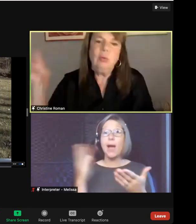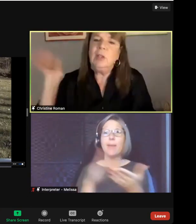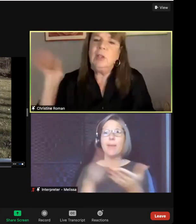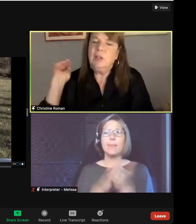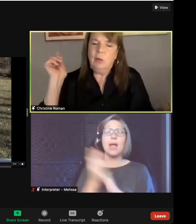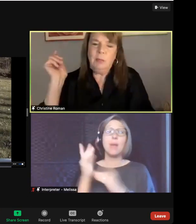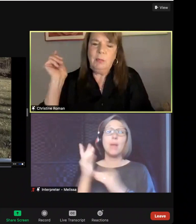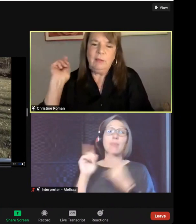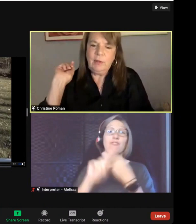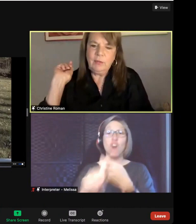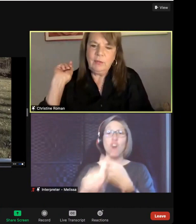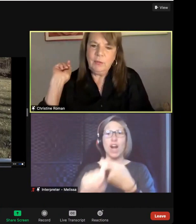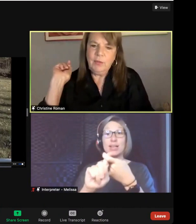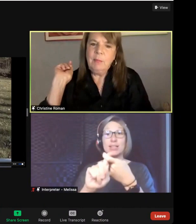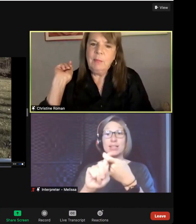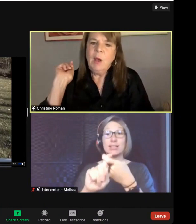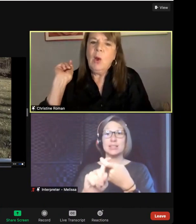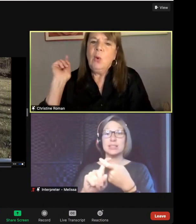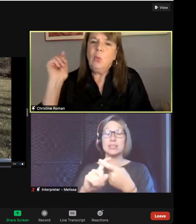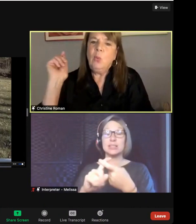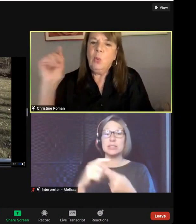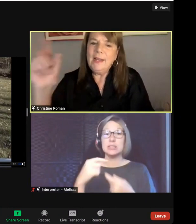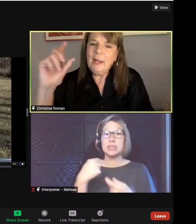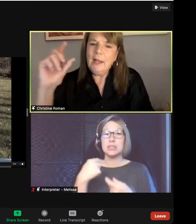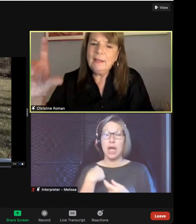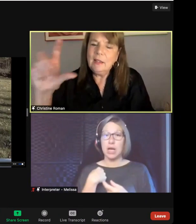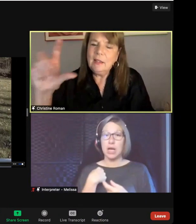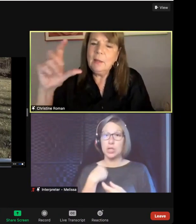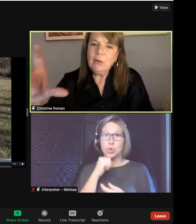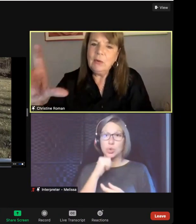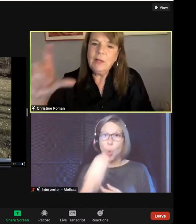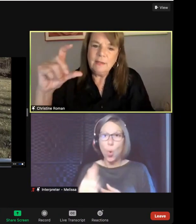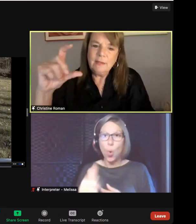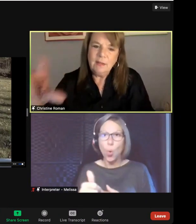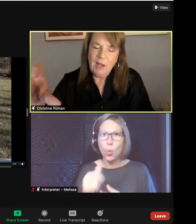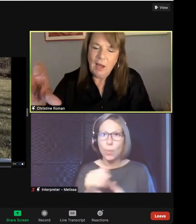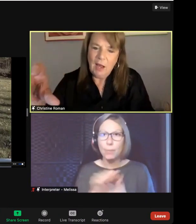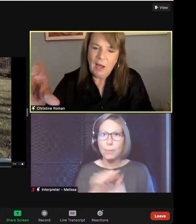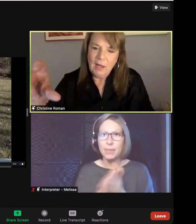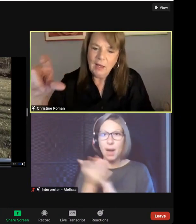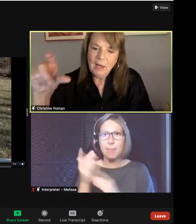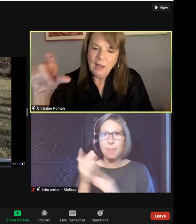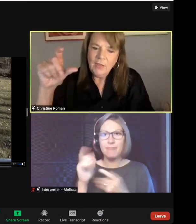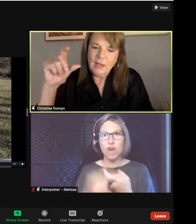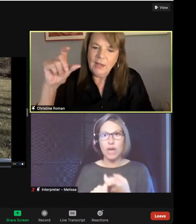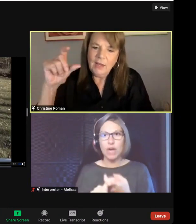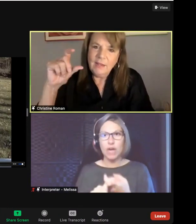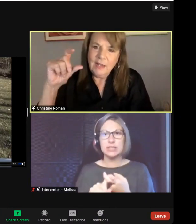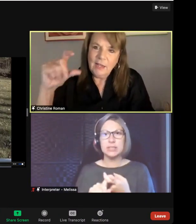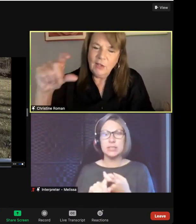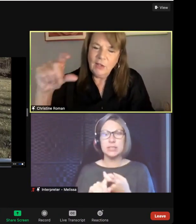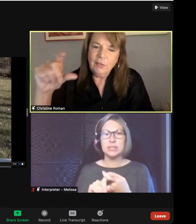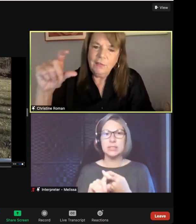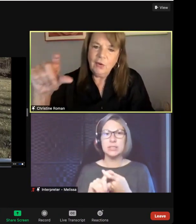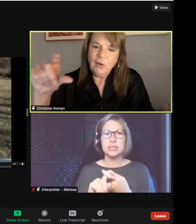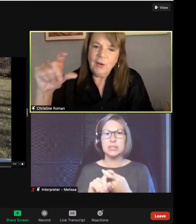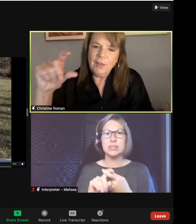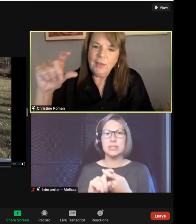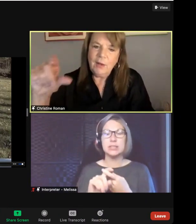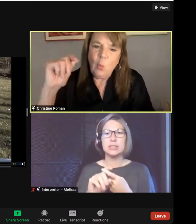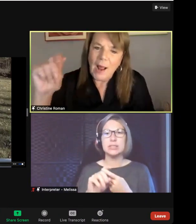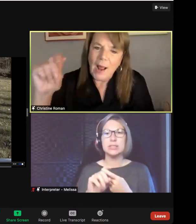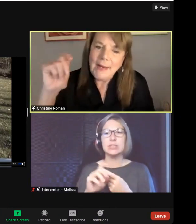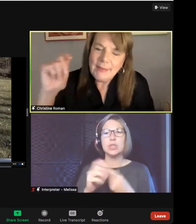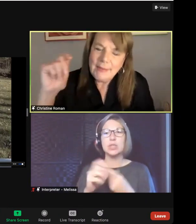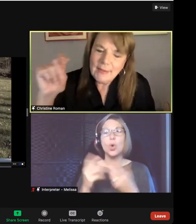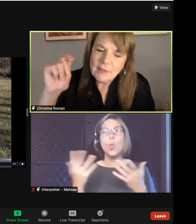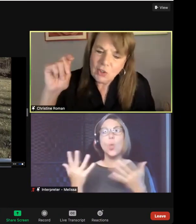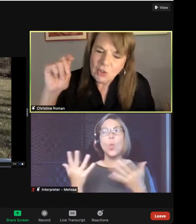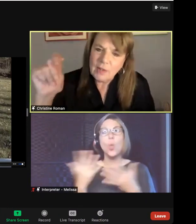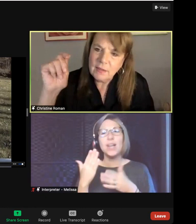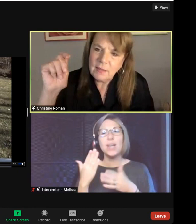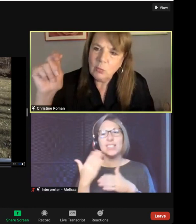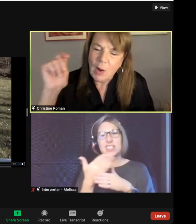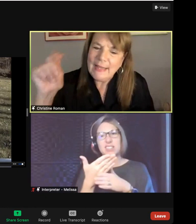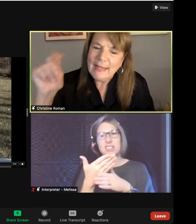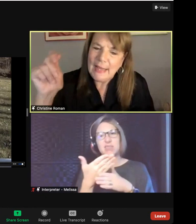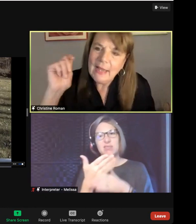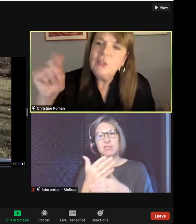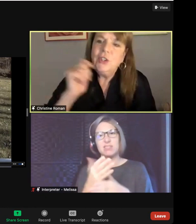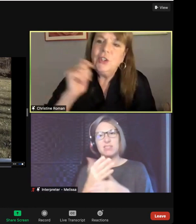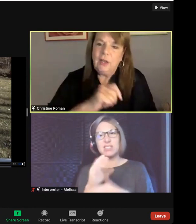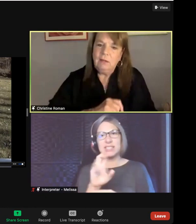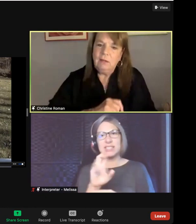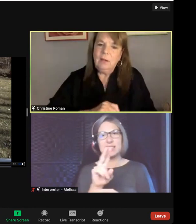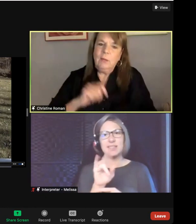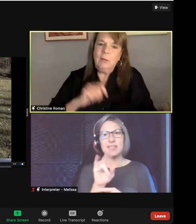I totally don't make friends with them. What is it about his CVI that is the interfering thing? Why does Jocelyn,